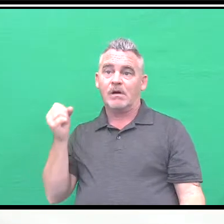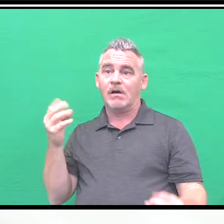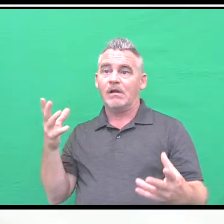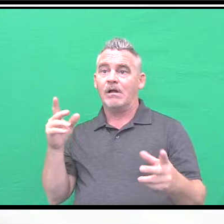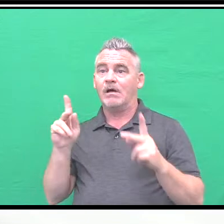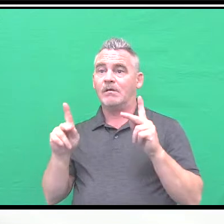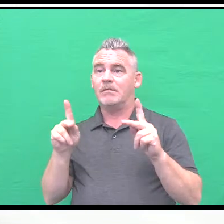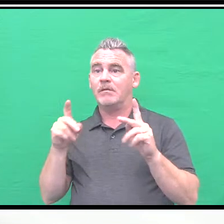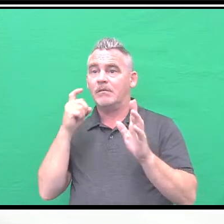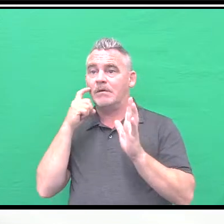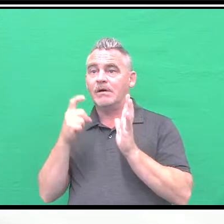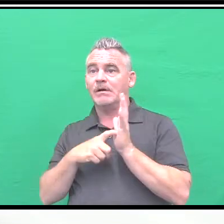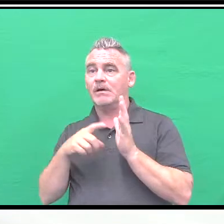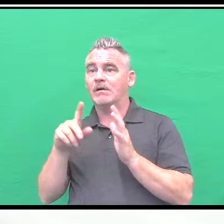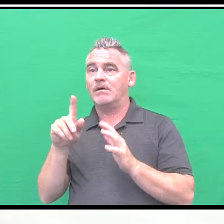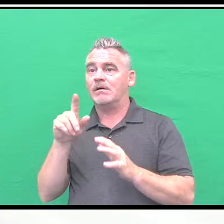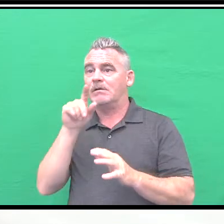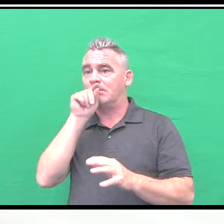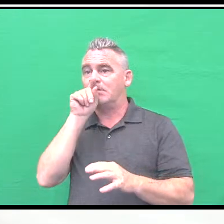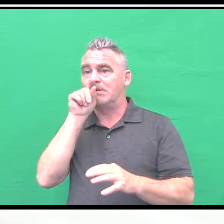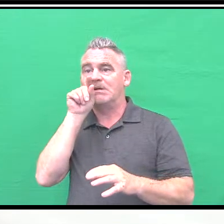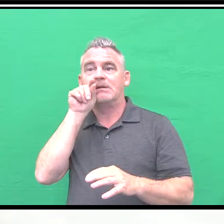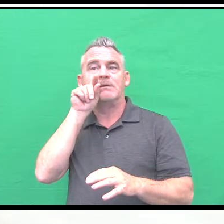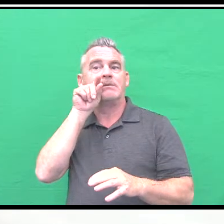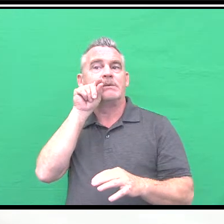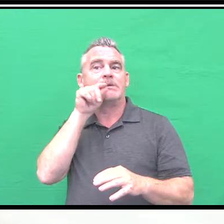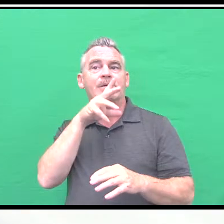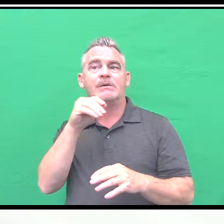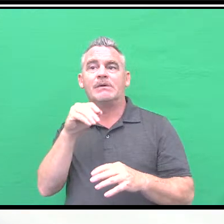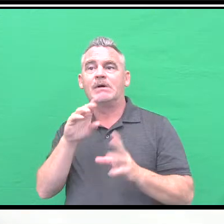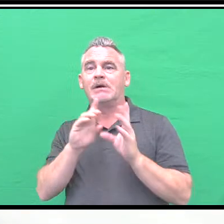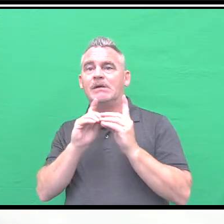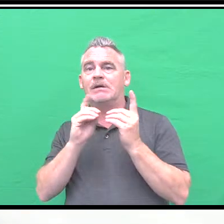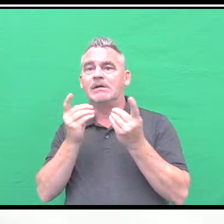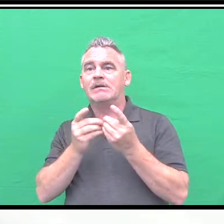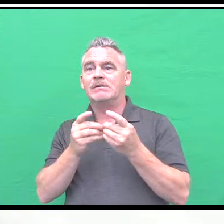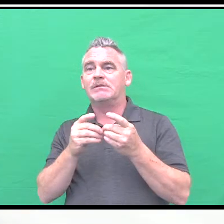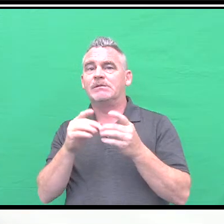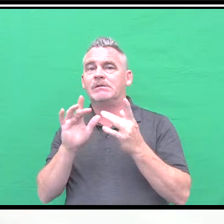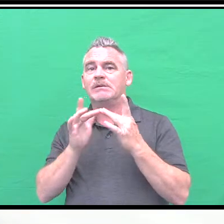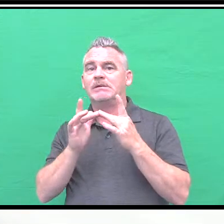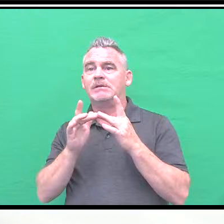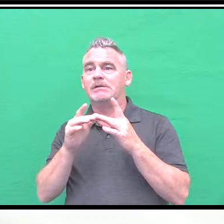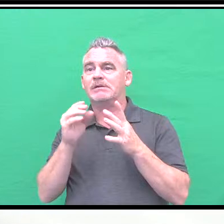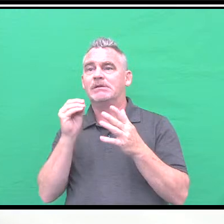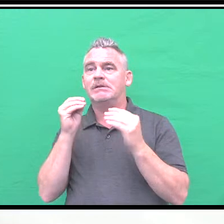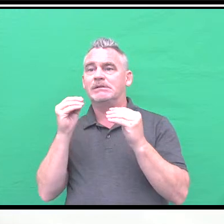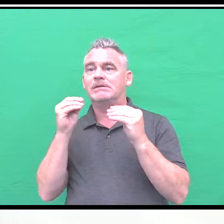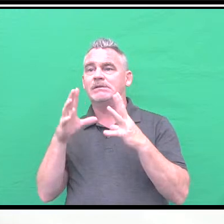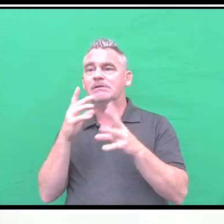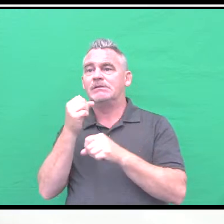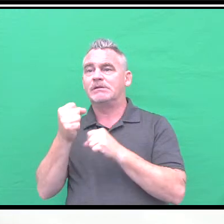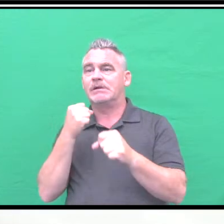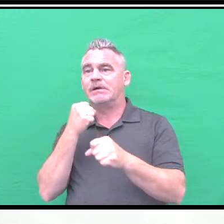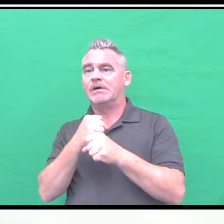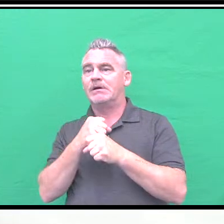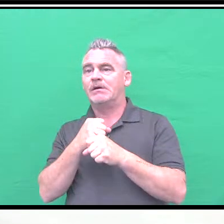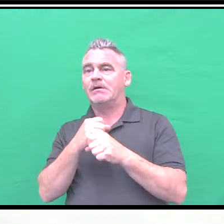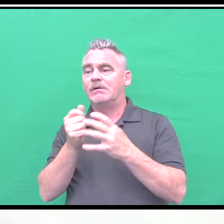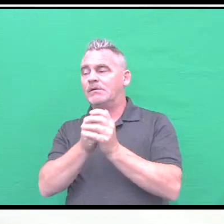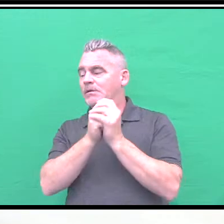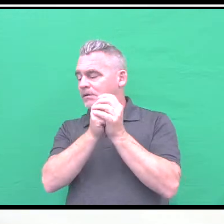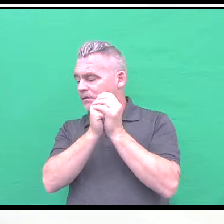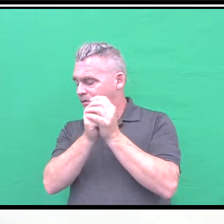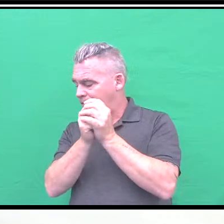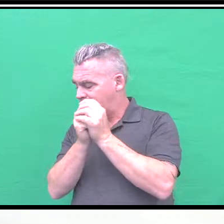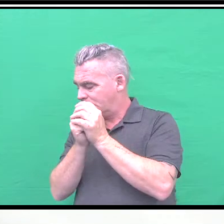and on our district website, Teachers of the Year, and congratulations to all of those new Teachers of